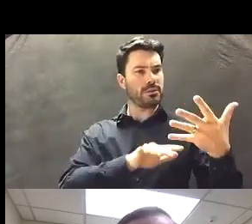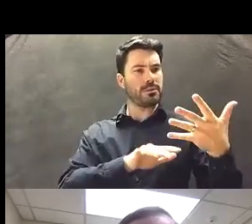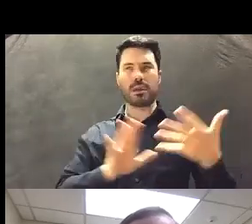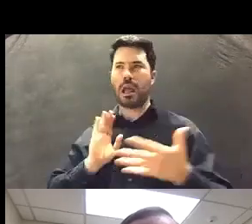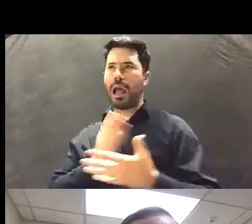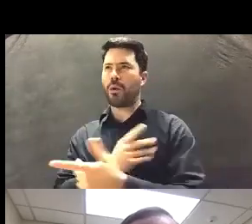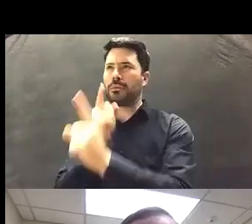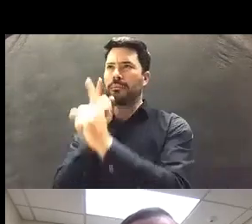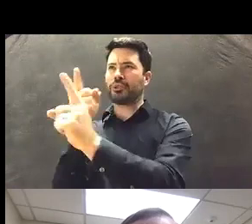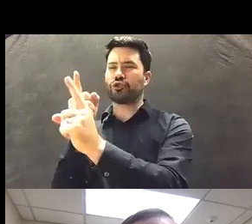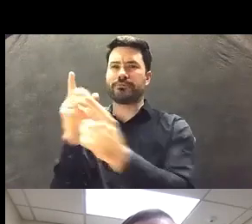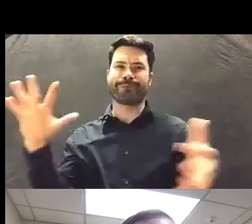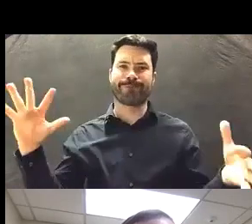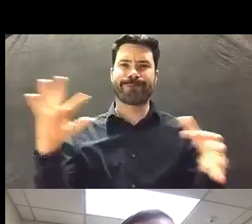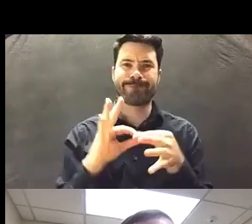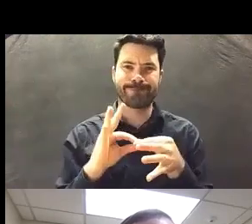please.